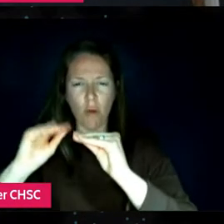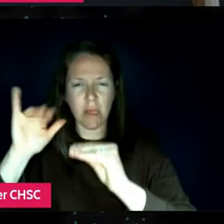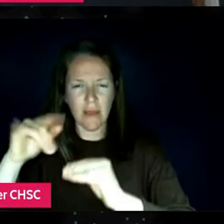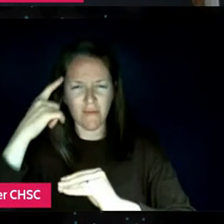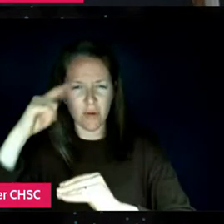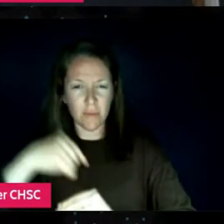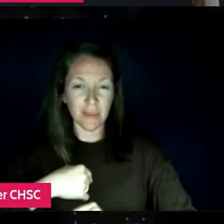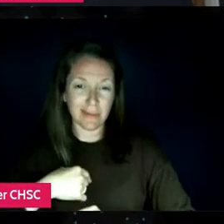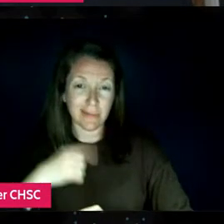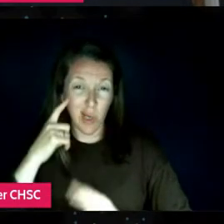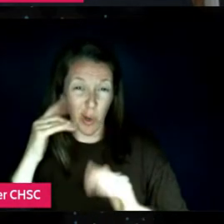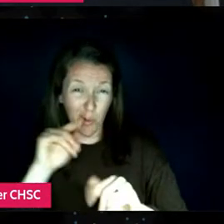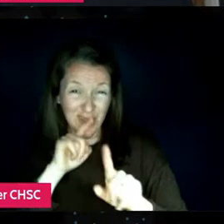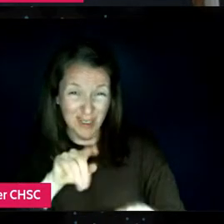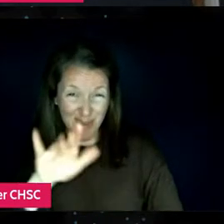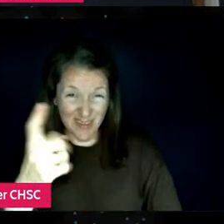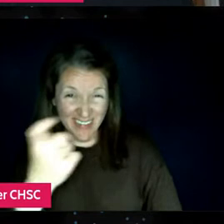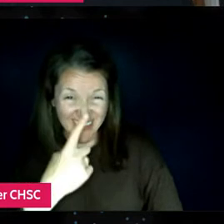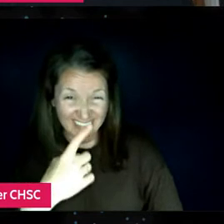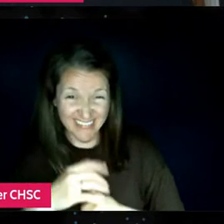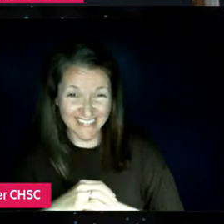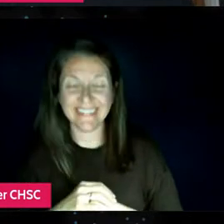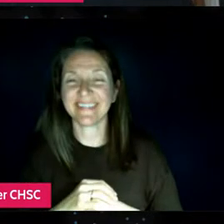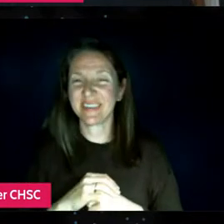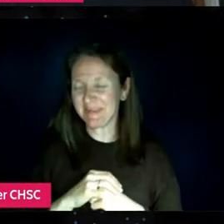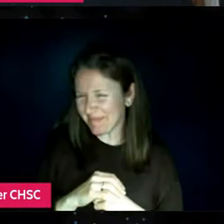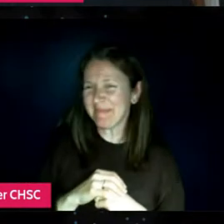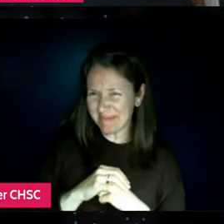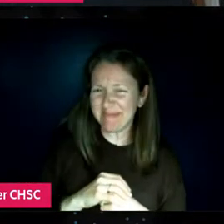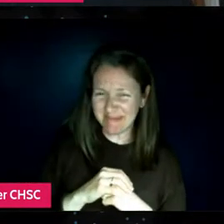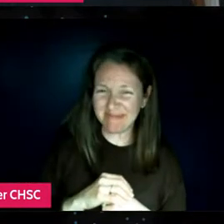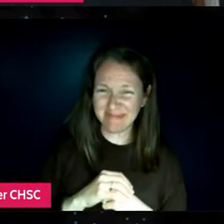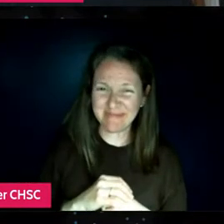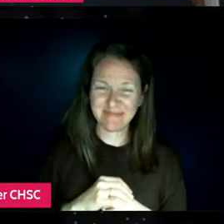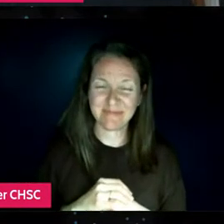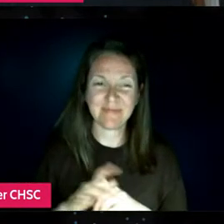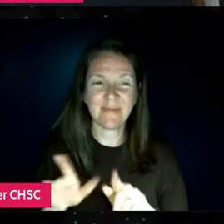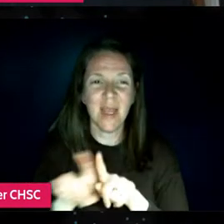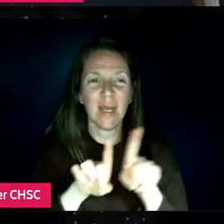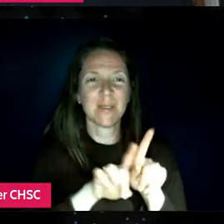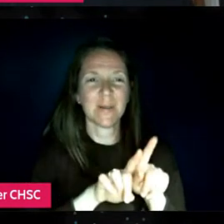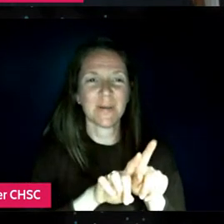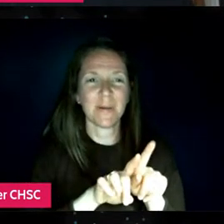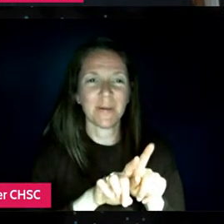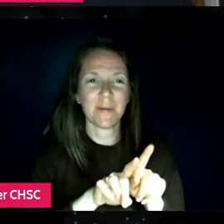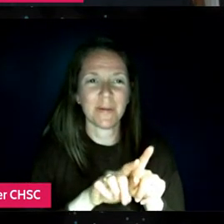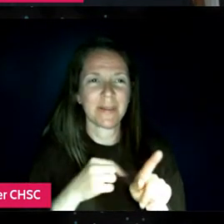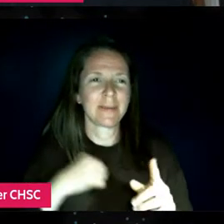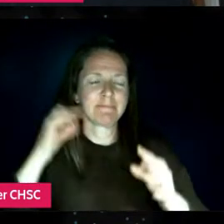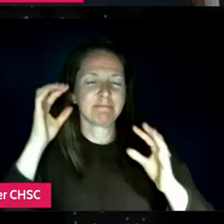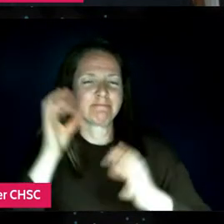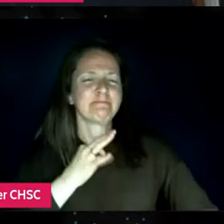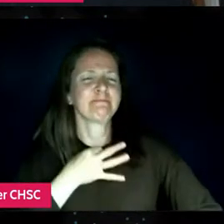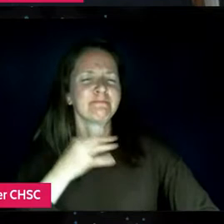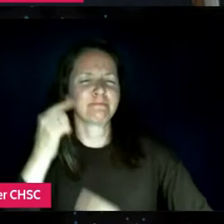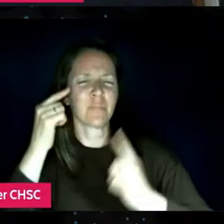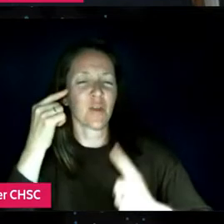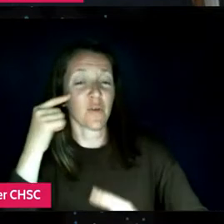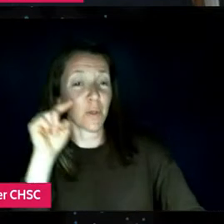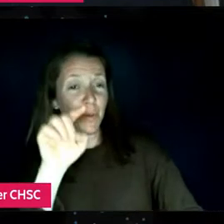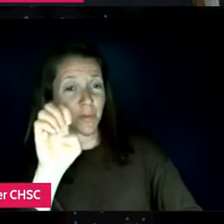Hopefully that answers your question. Yeah, it does. And it also makes me wonder for you,